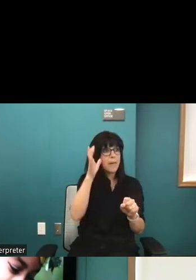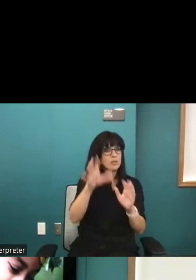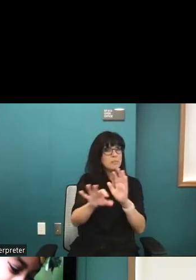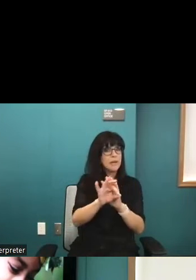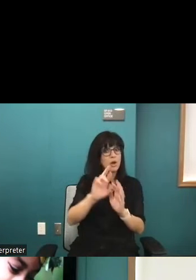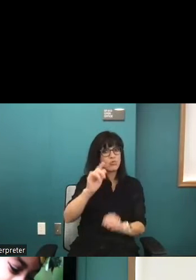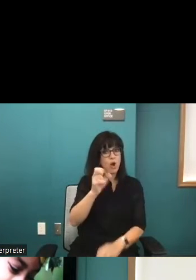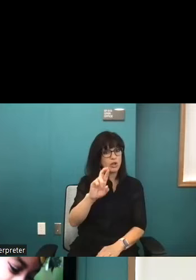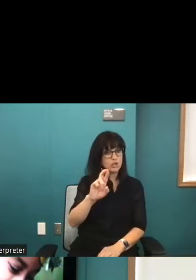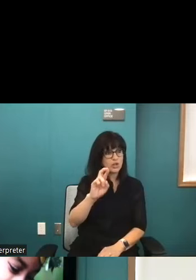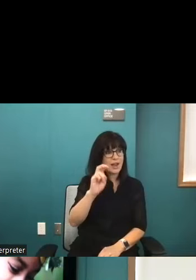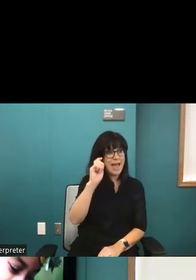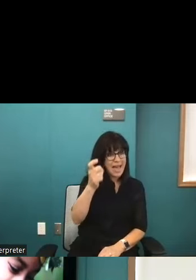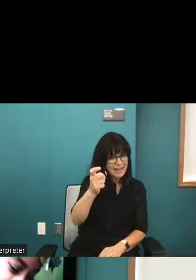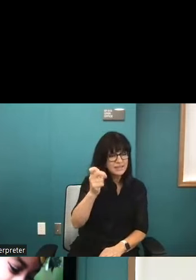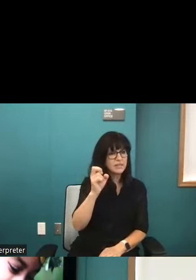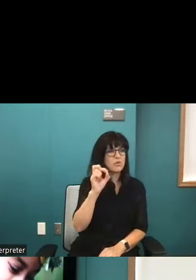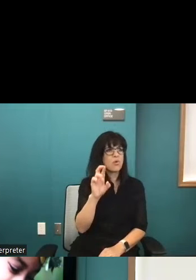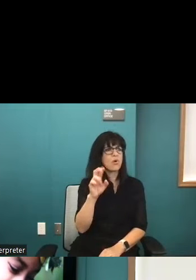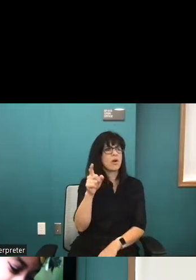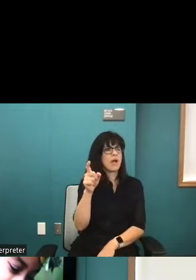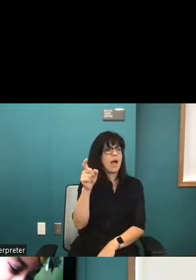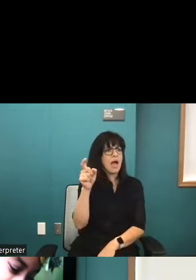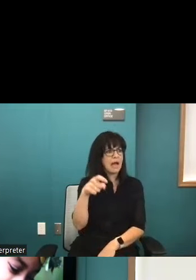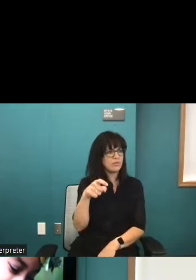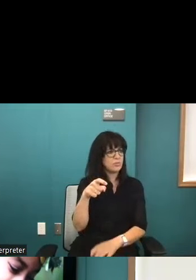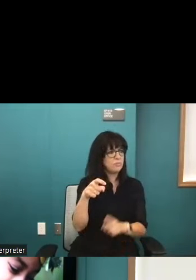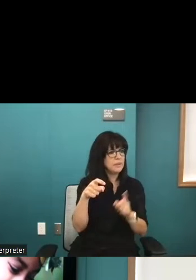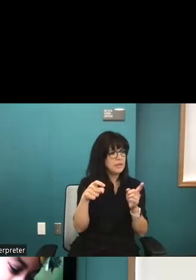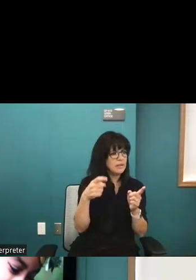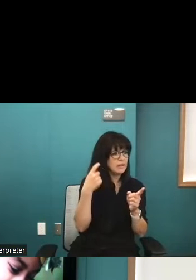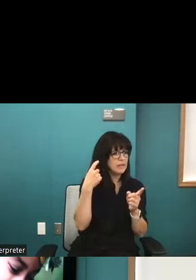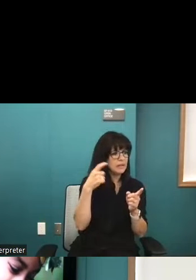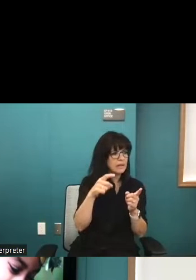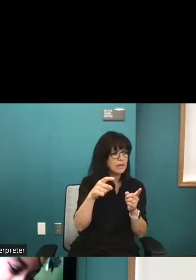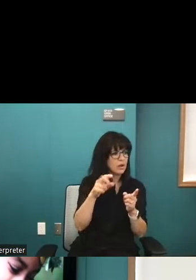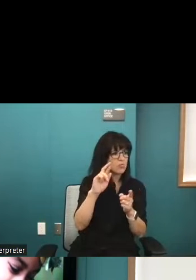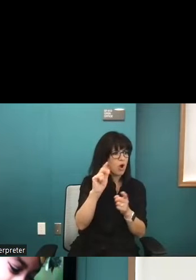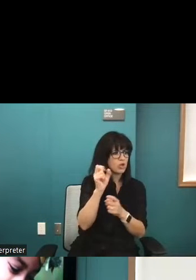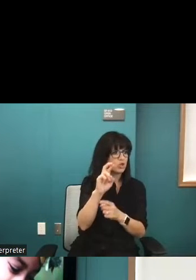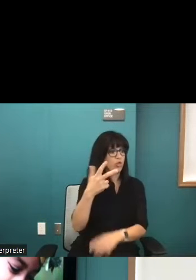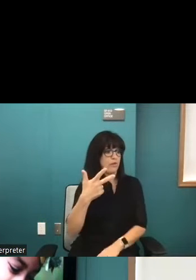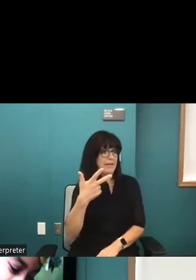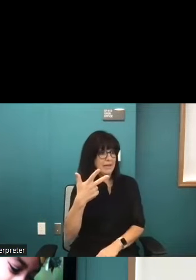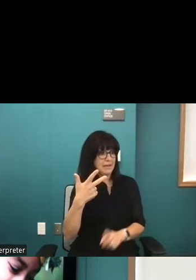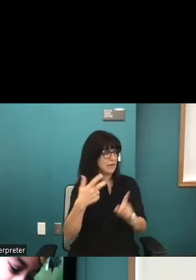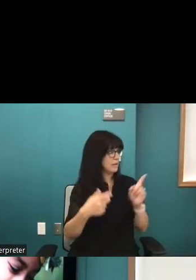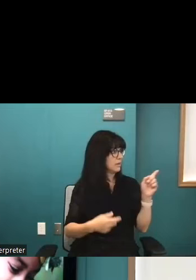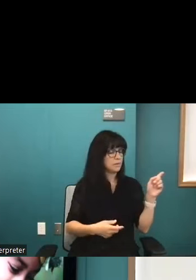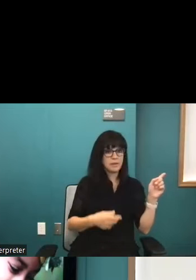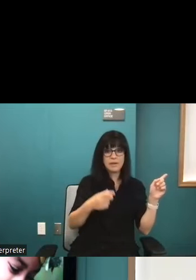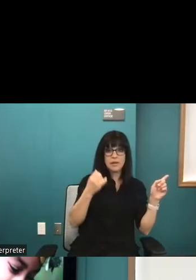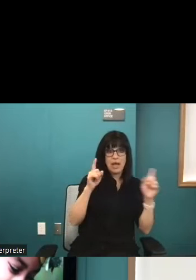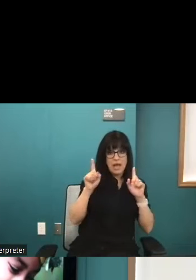one of their things, or does it have to be the Roger 3? Yeah, so if they